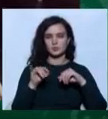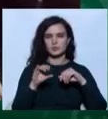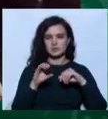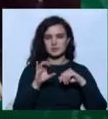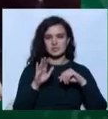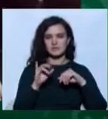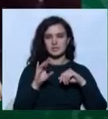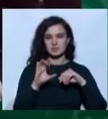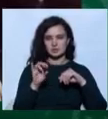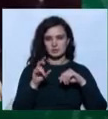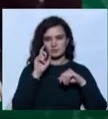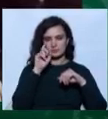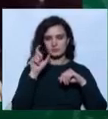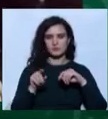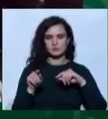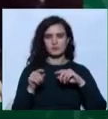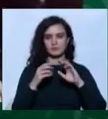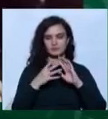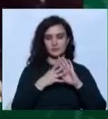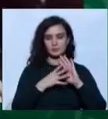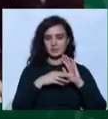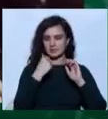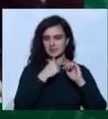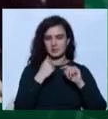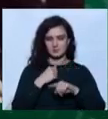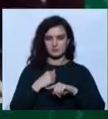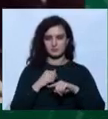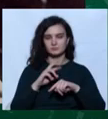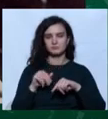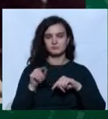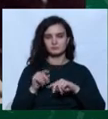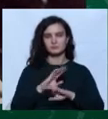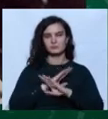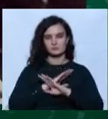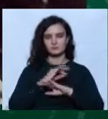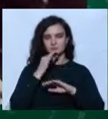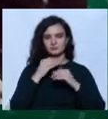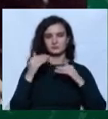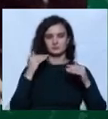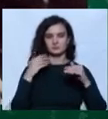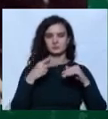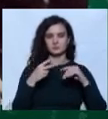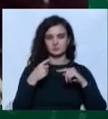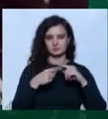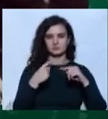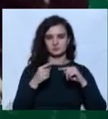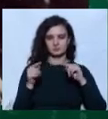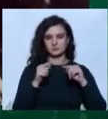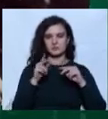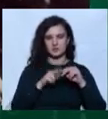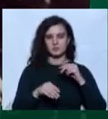Stevenson, born in the mid-19th century and actually died before the 20th century, just at about the